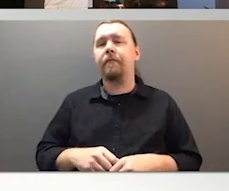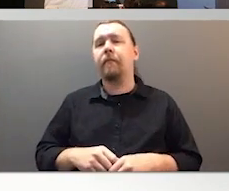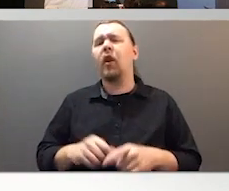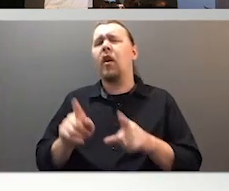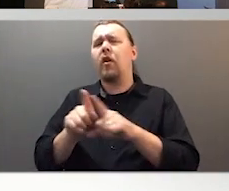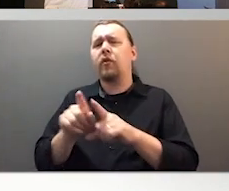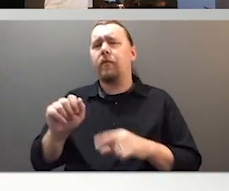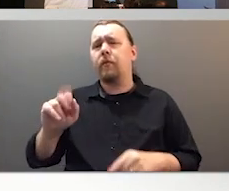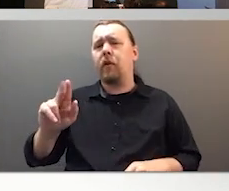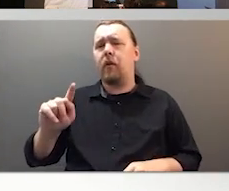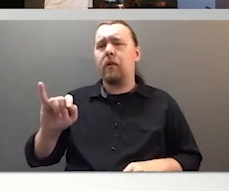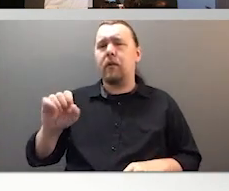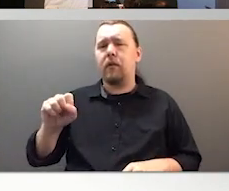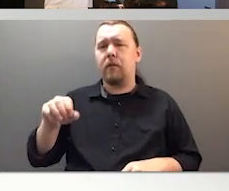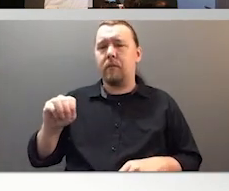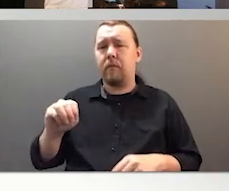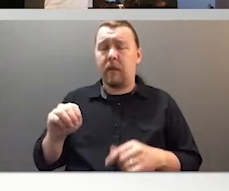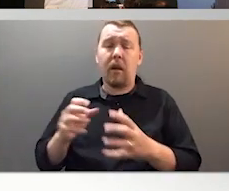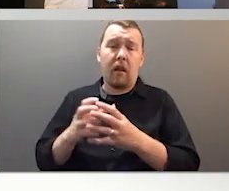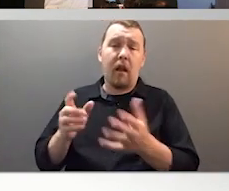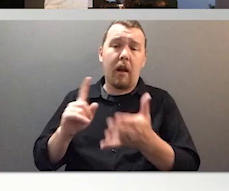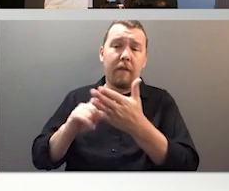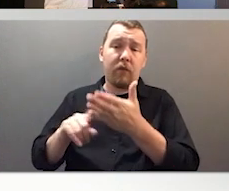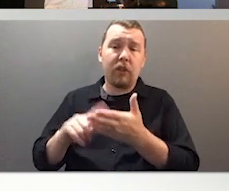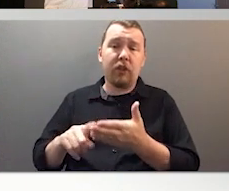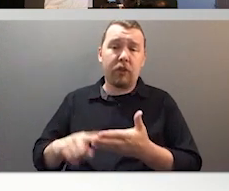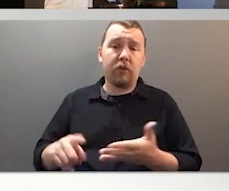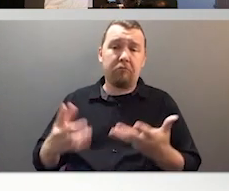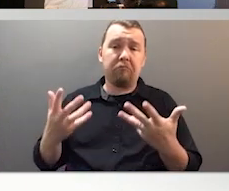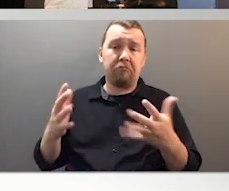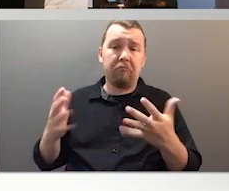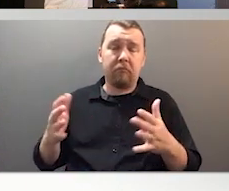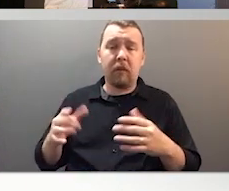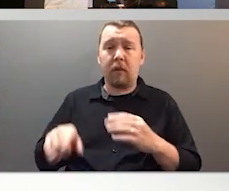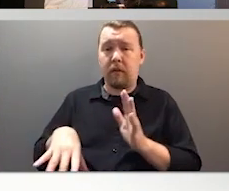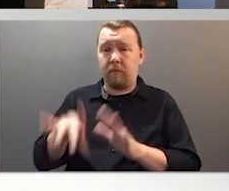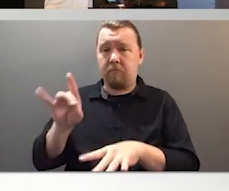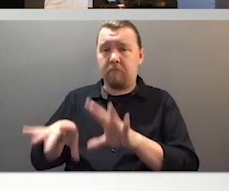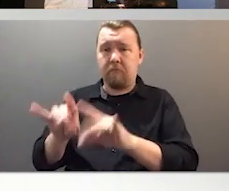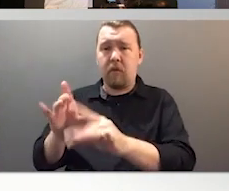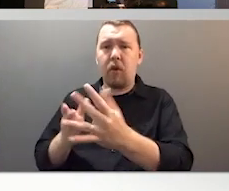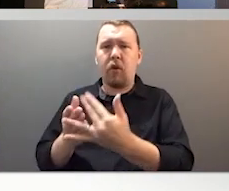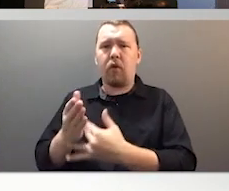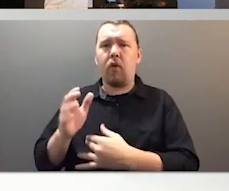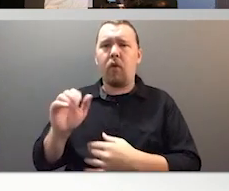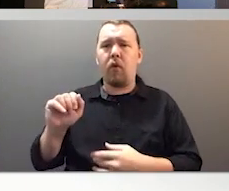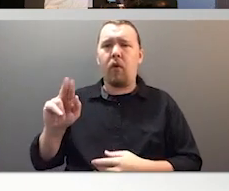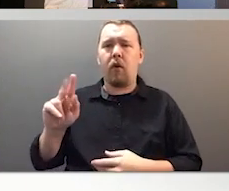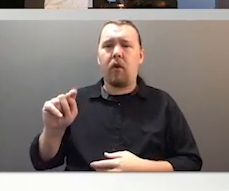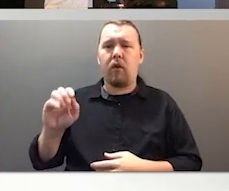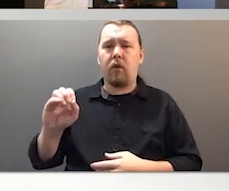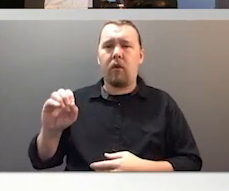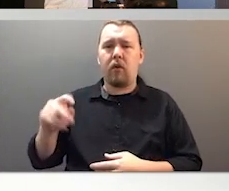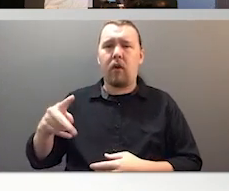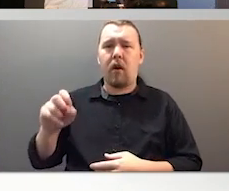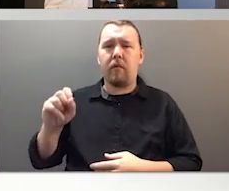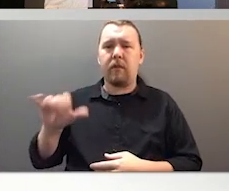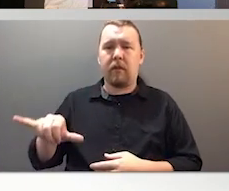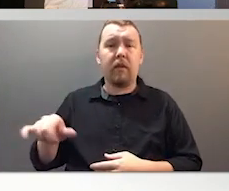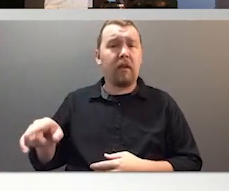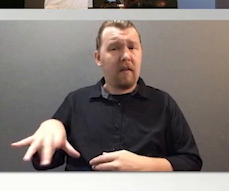lot of the research they found was during autopsy research, and the brain is actually heavier and more